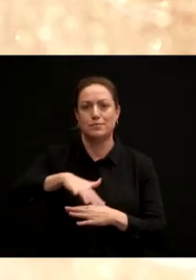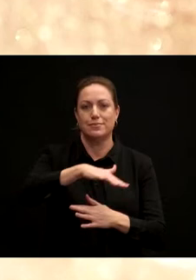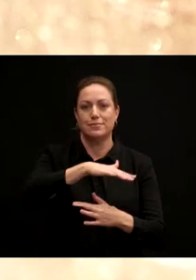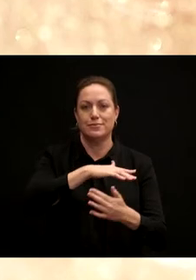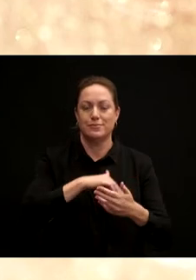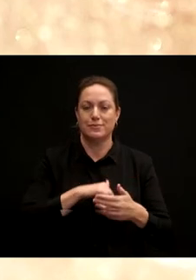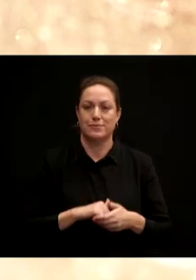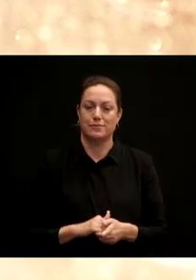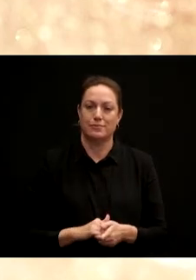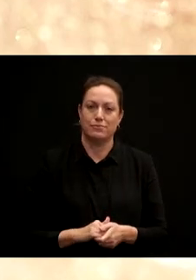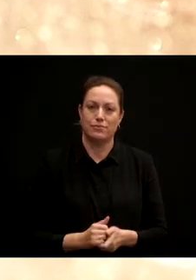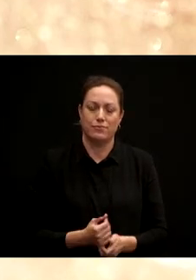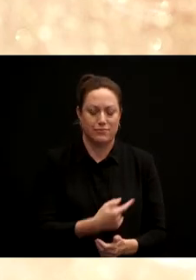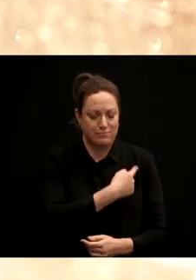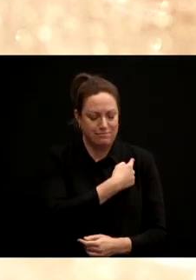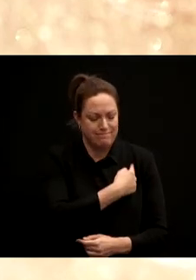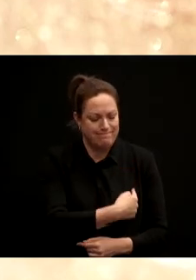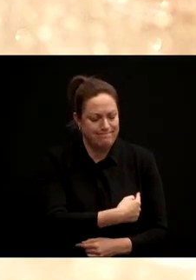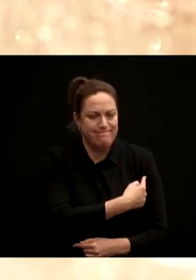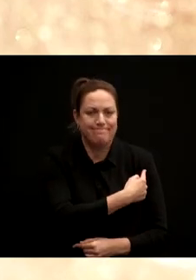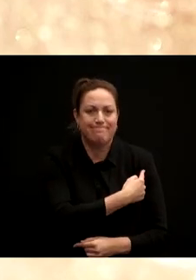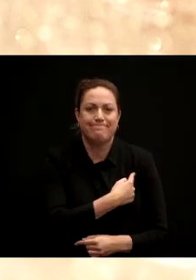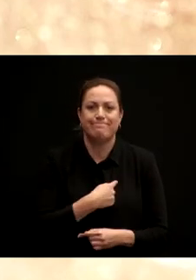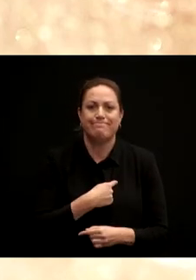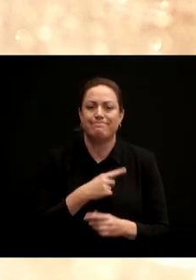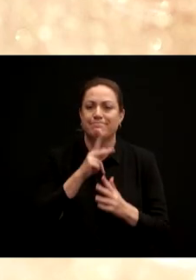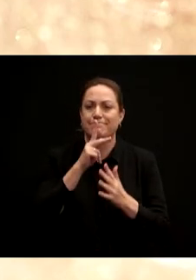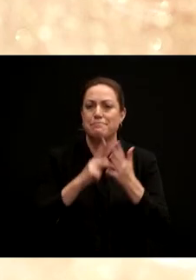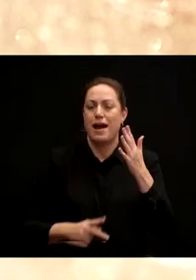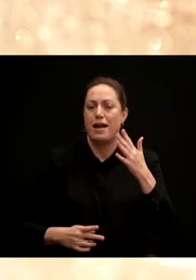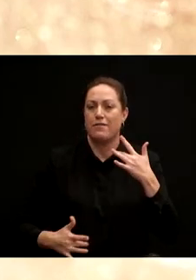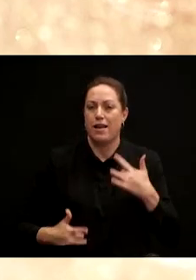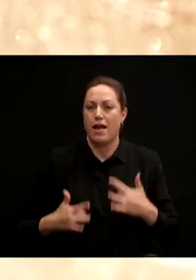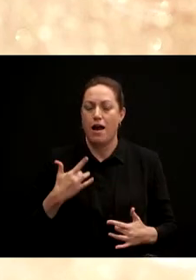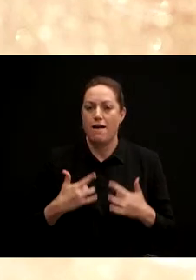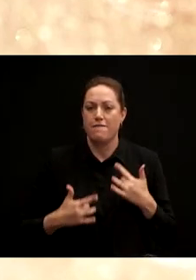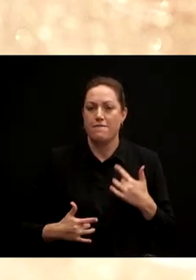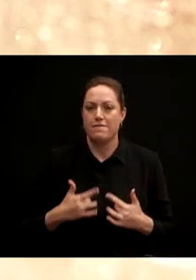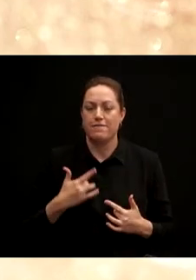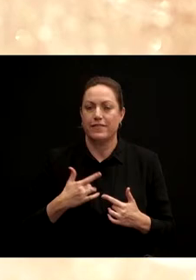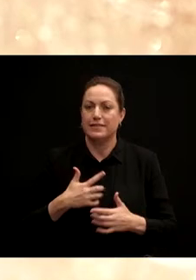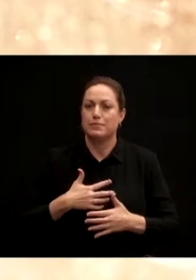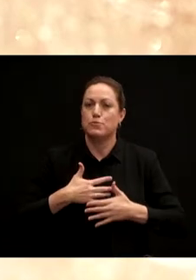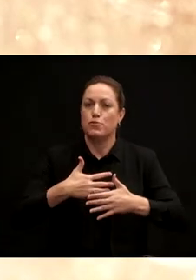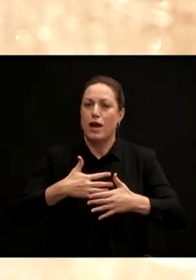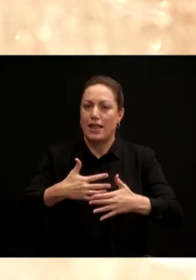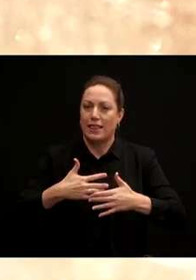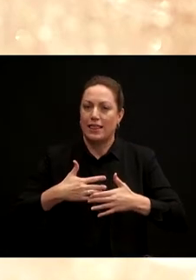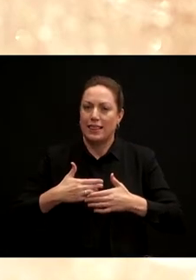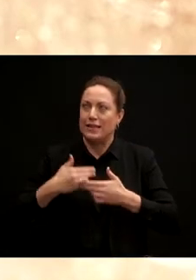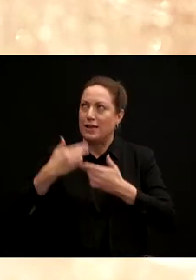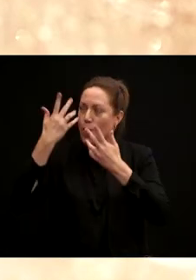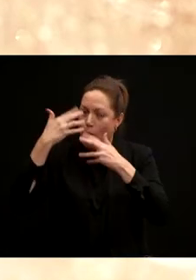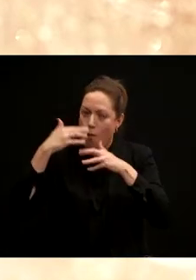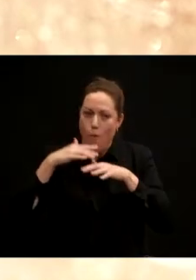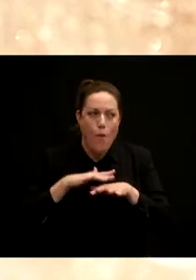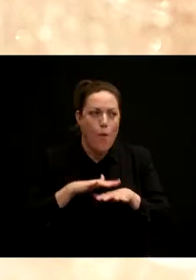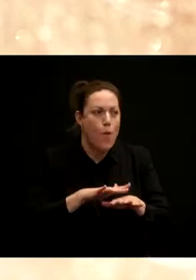The sacred source of life blows this breath of life into all of